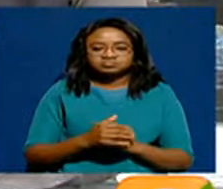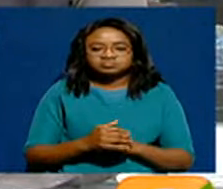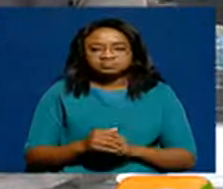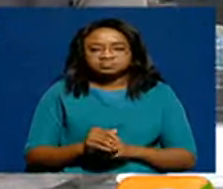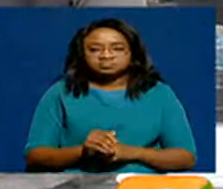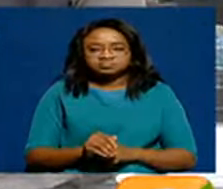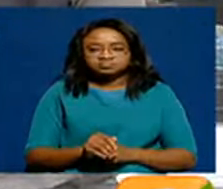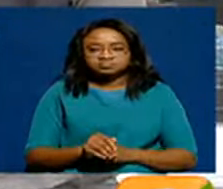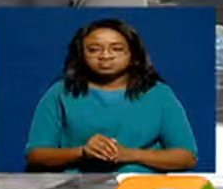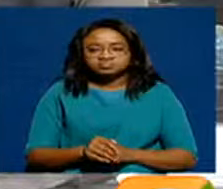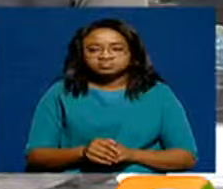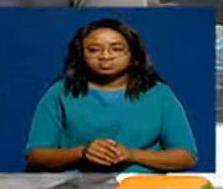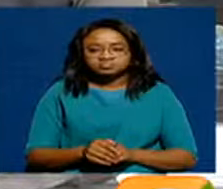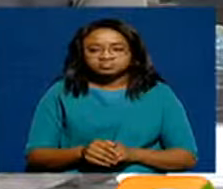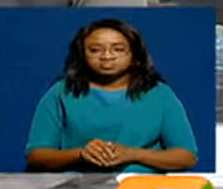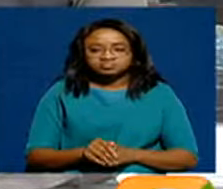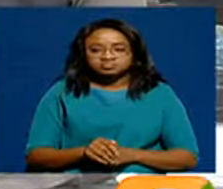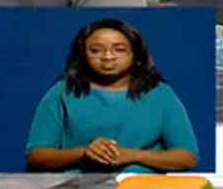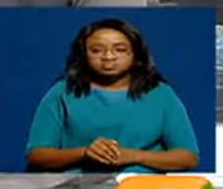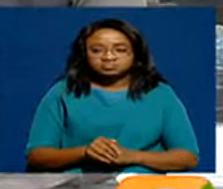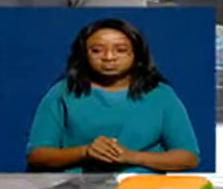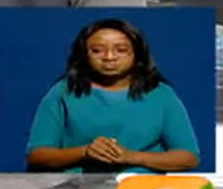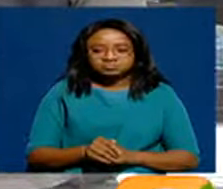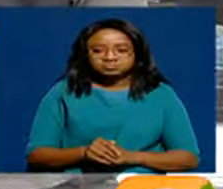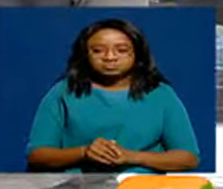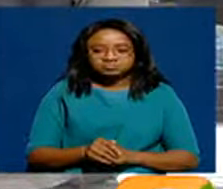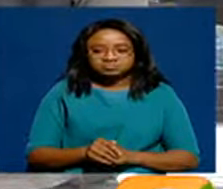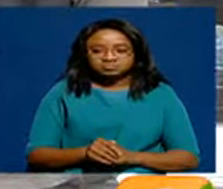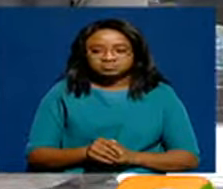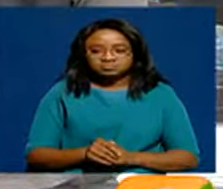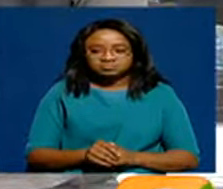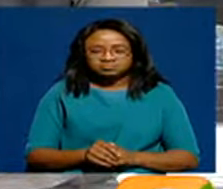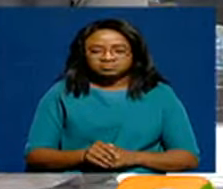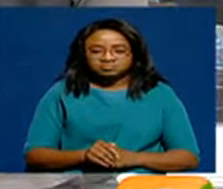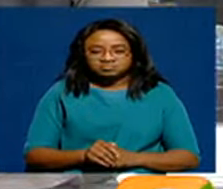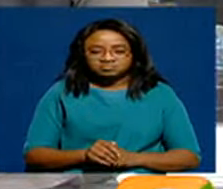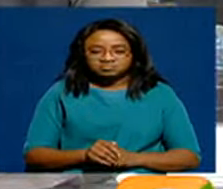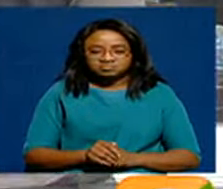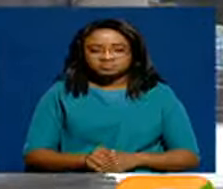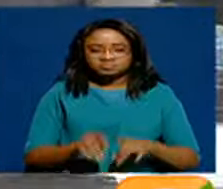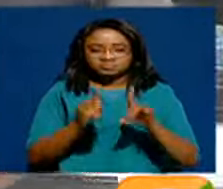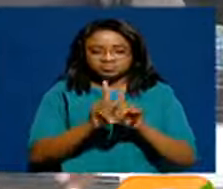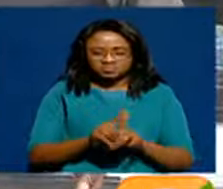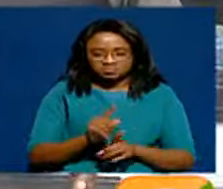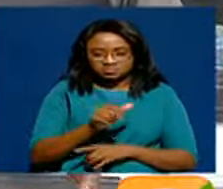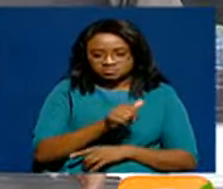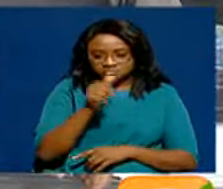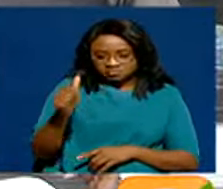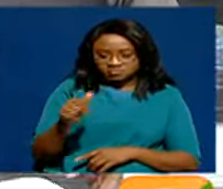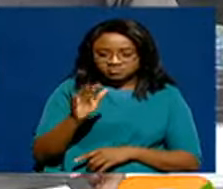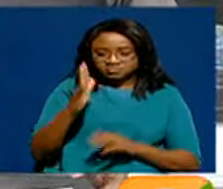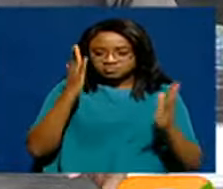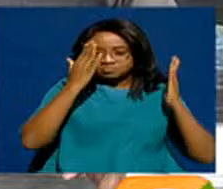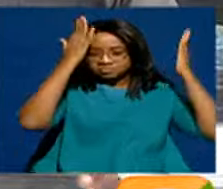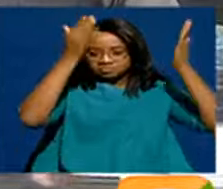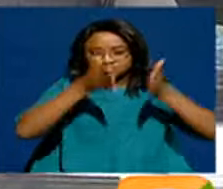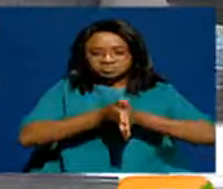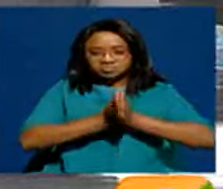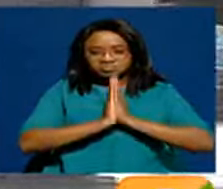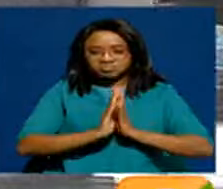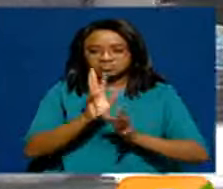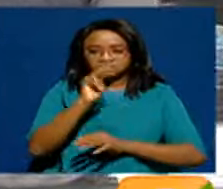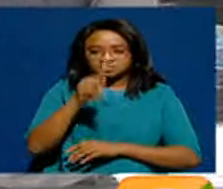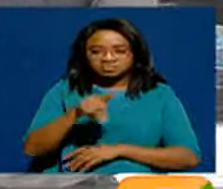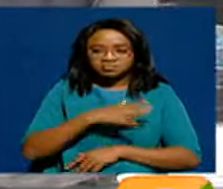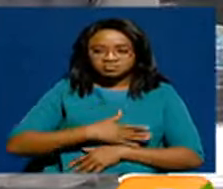House intensifies. Anglican Church Archbishop Jackson Olesa Pitt has called on members of Parliament to completely